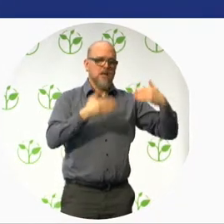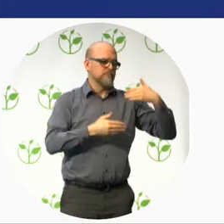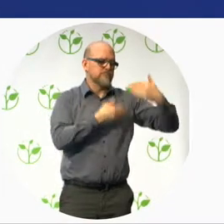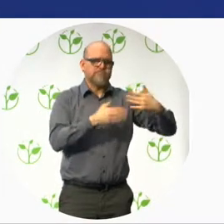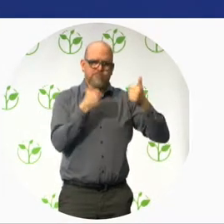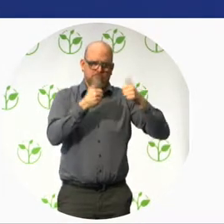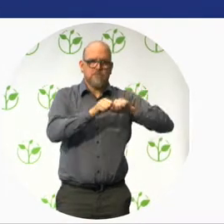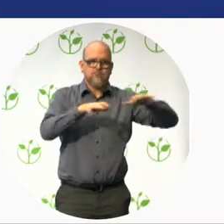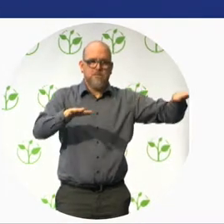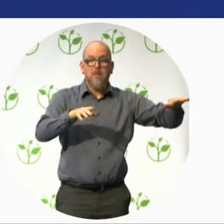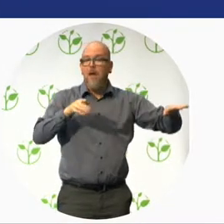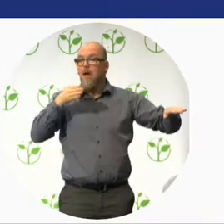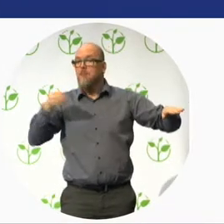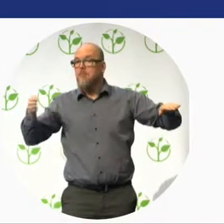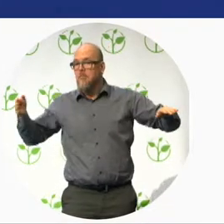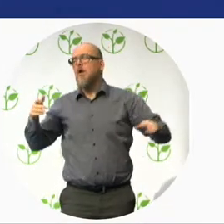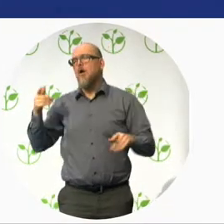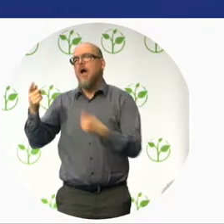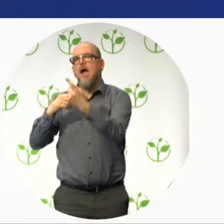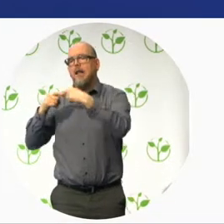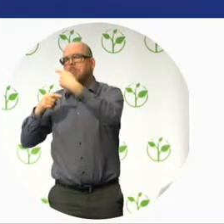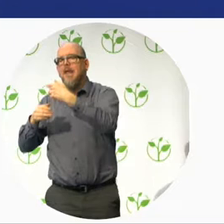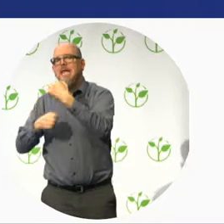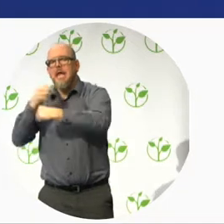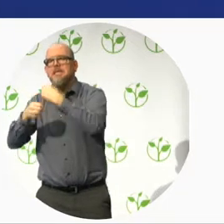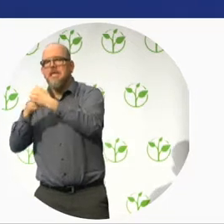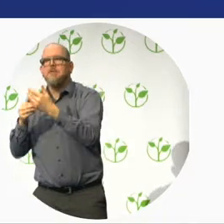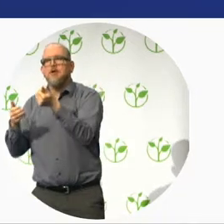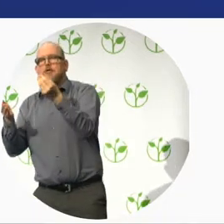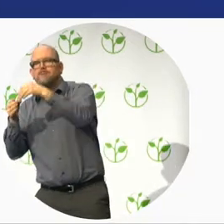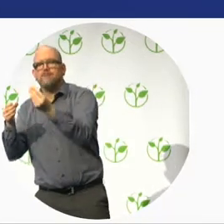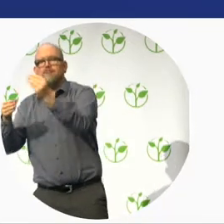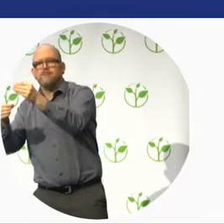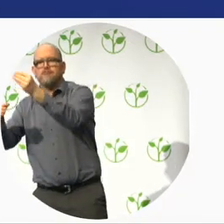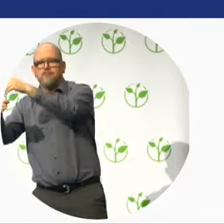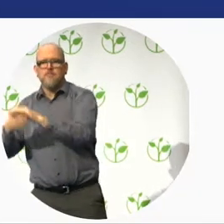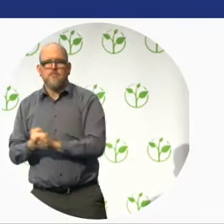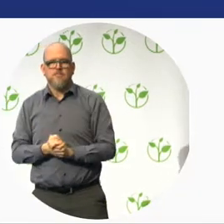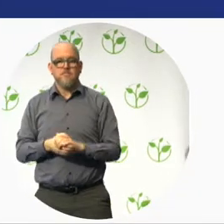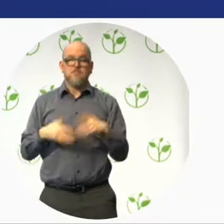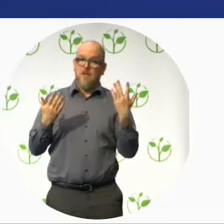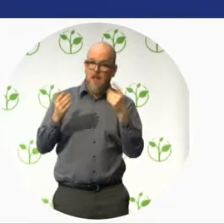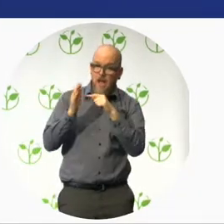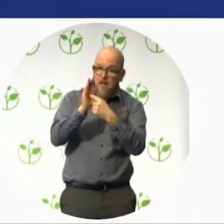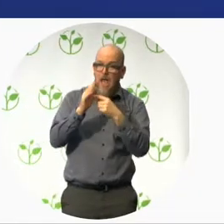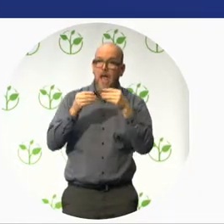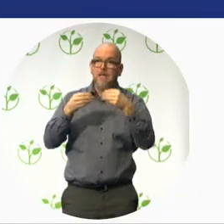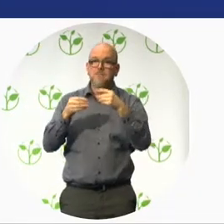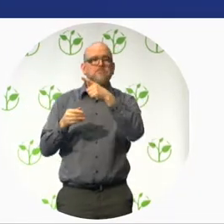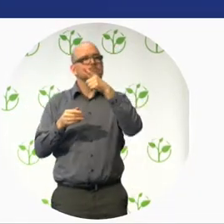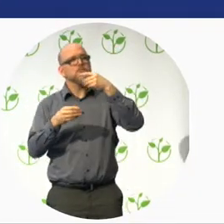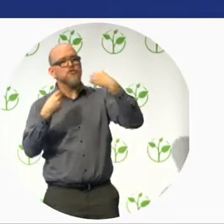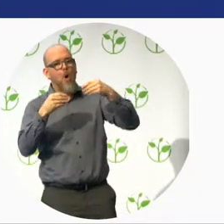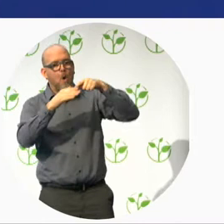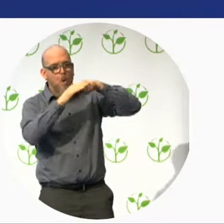And I think that there was a second part to the question. Is this possible to use it in stores and on public transport? So within a